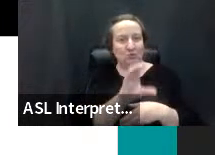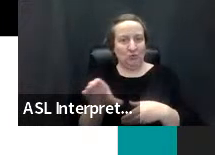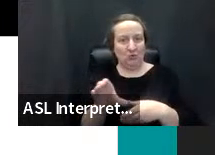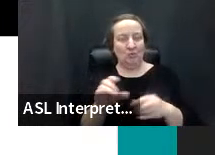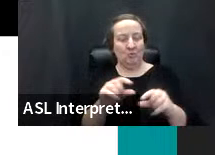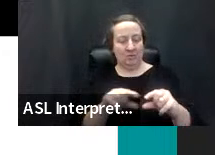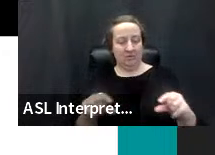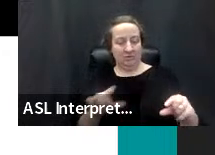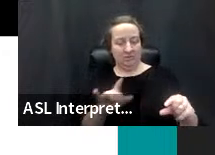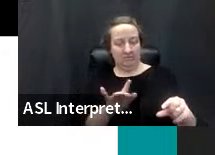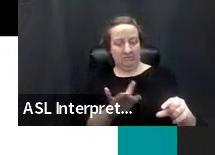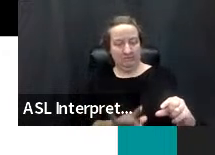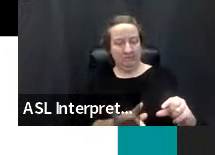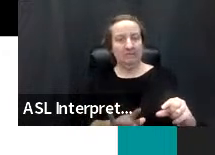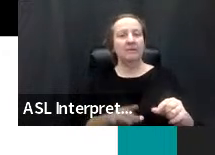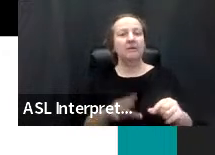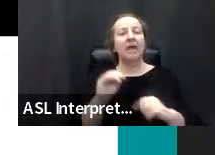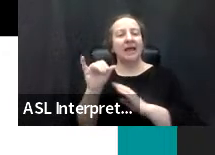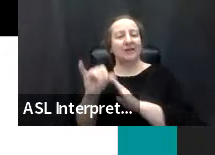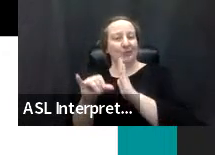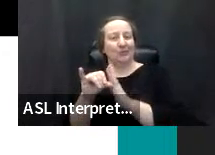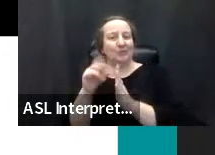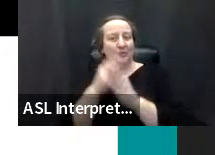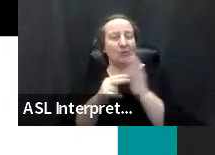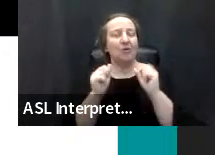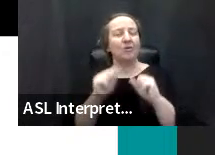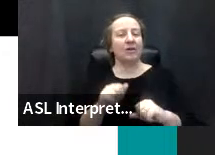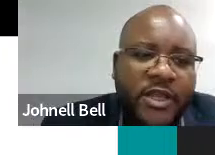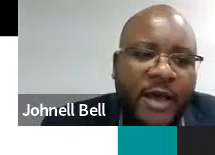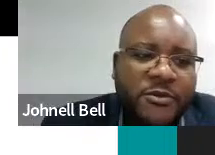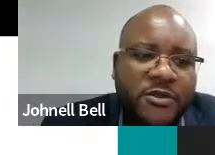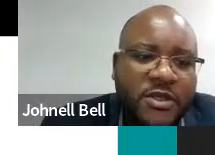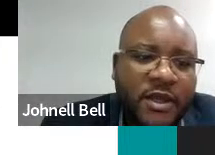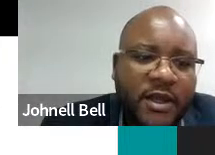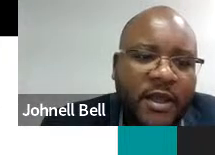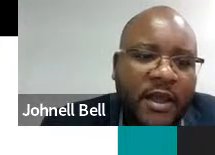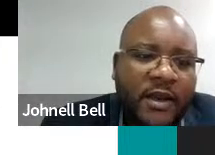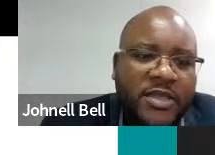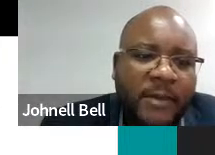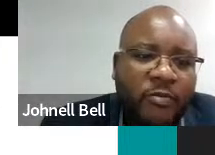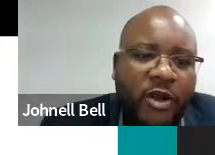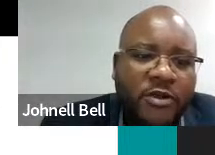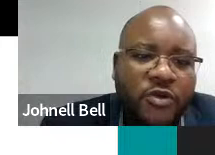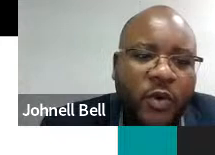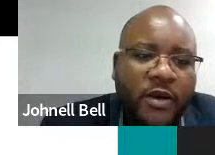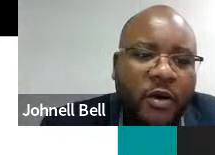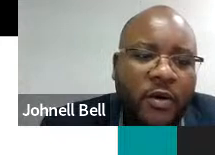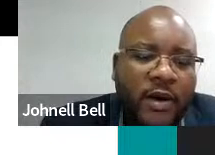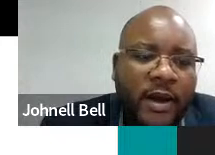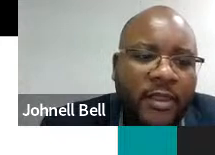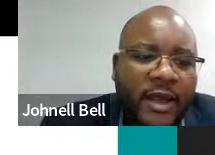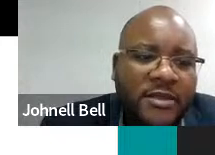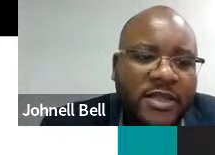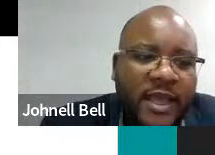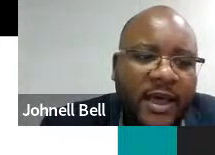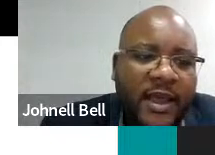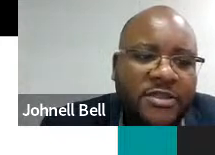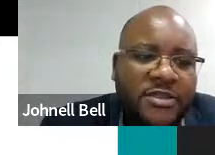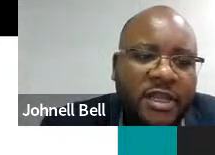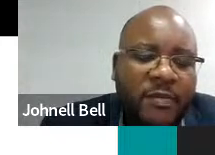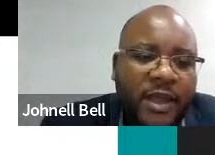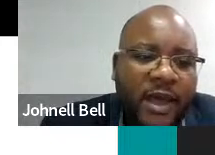and YouTube. Users can follow this link to view both English and Spanish captions in a separate browser window. That